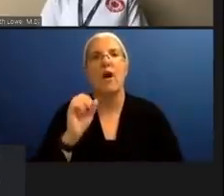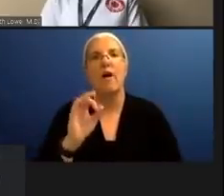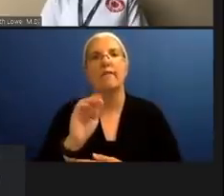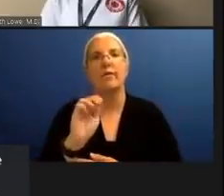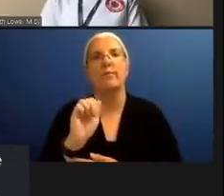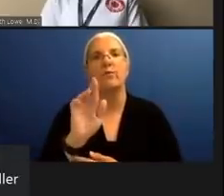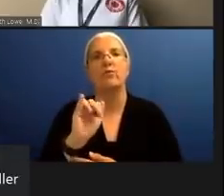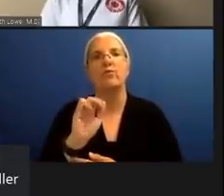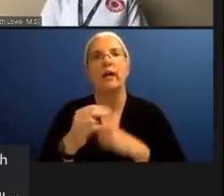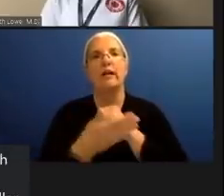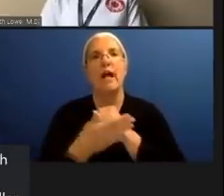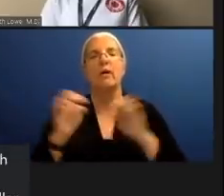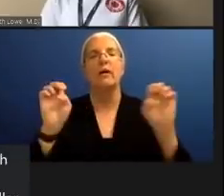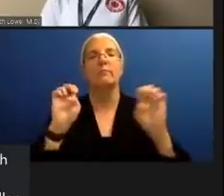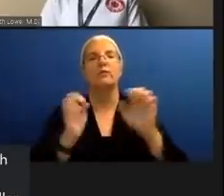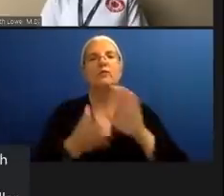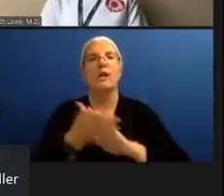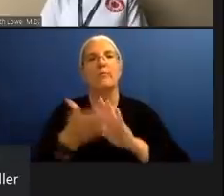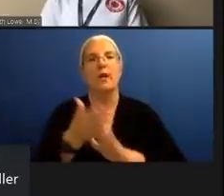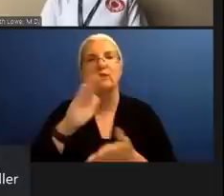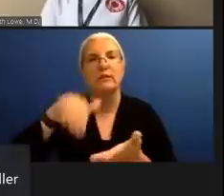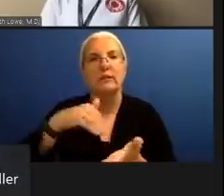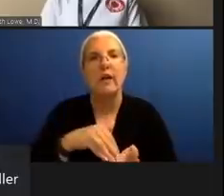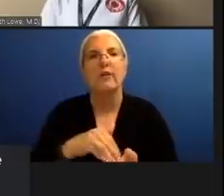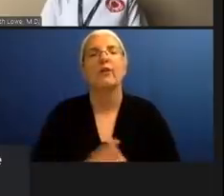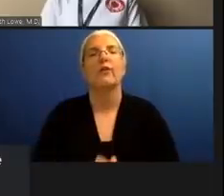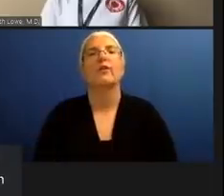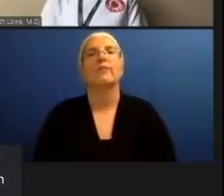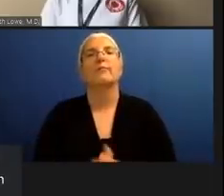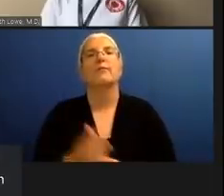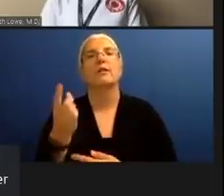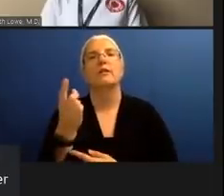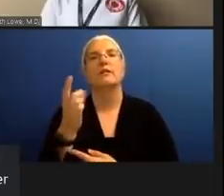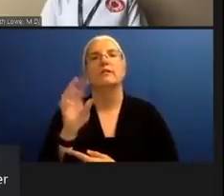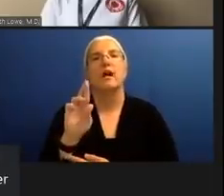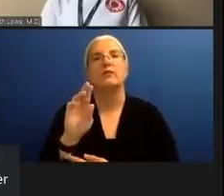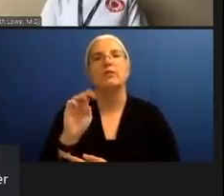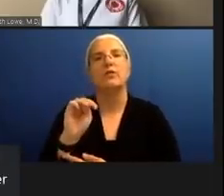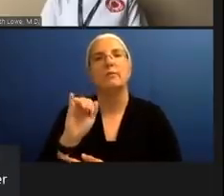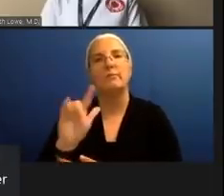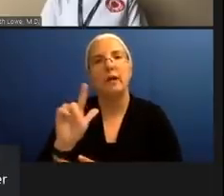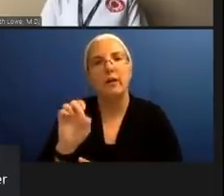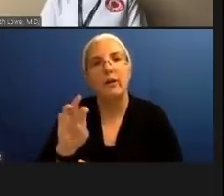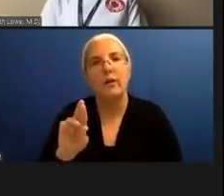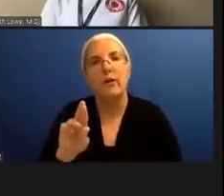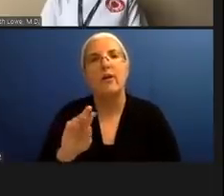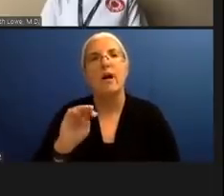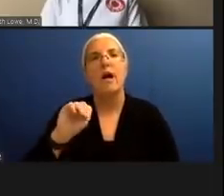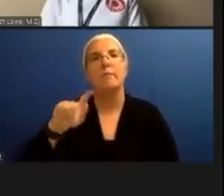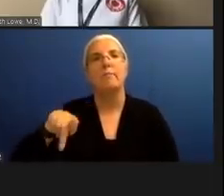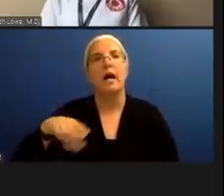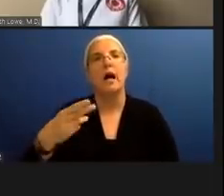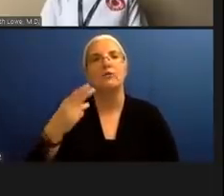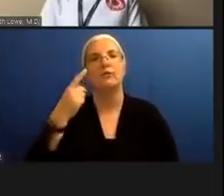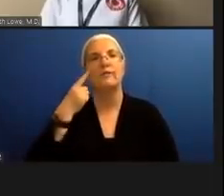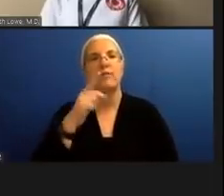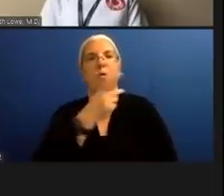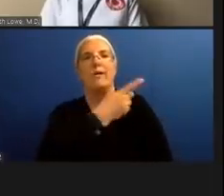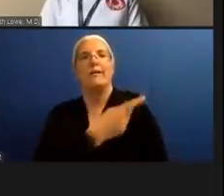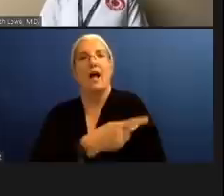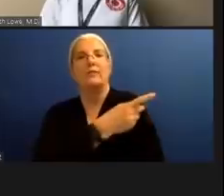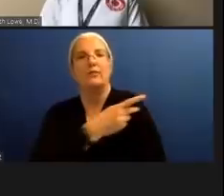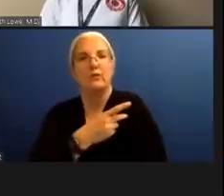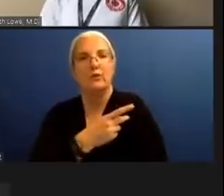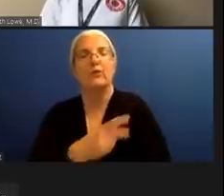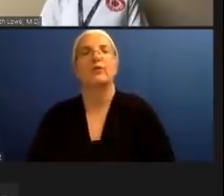Dr. Elizabeth Lowe, Medical Director for Marin Health's Mobile Care Unit. And now before we open up to Q&A, I again want to thank